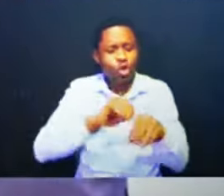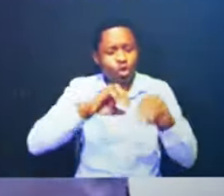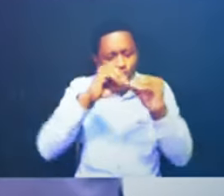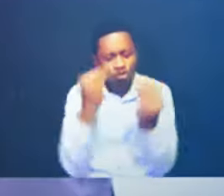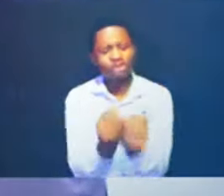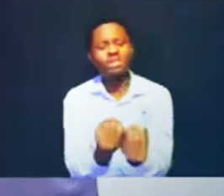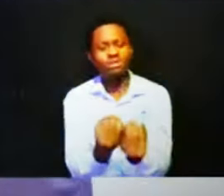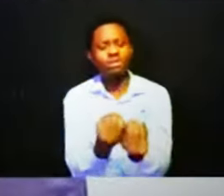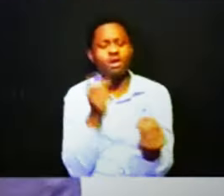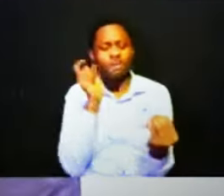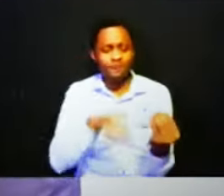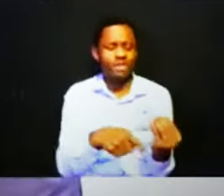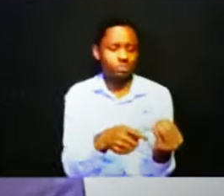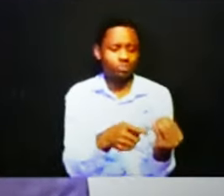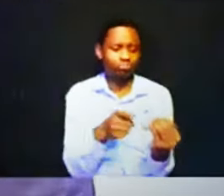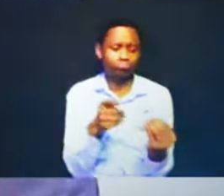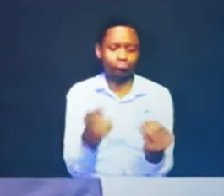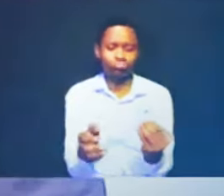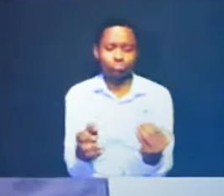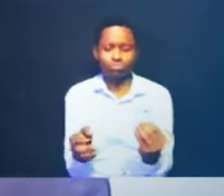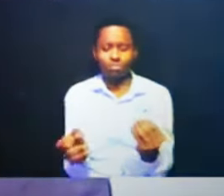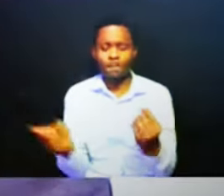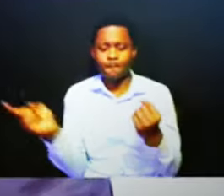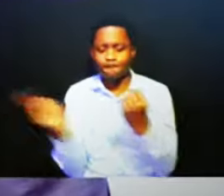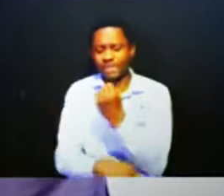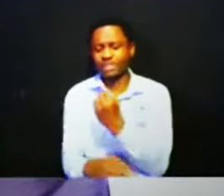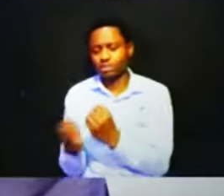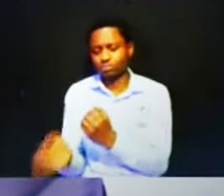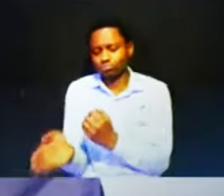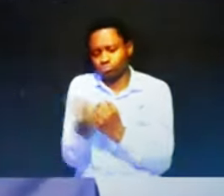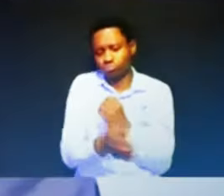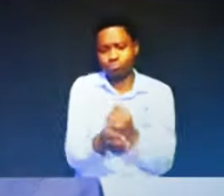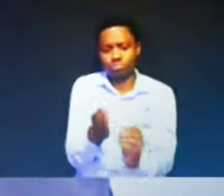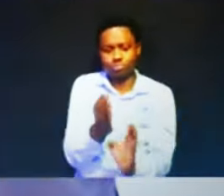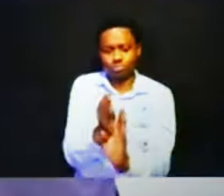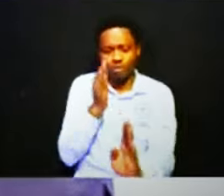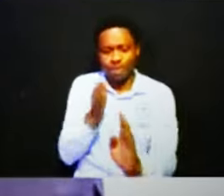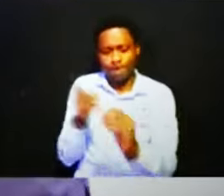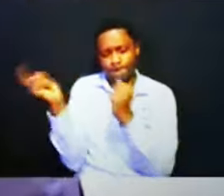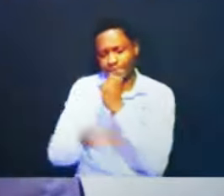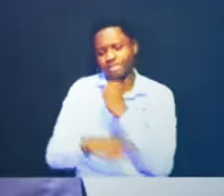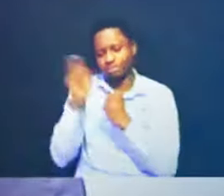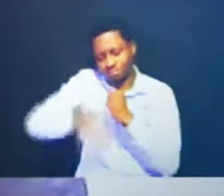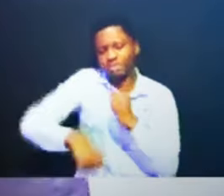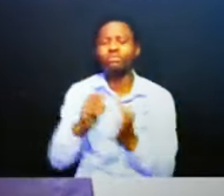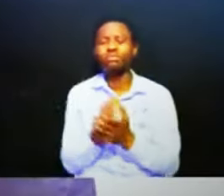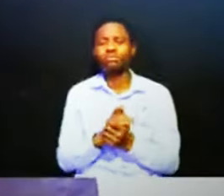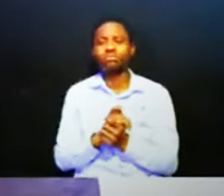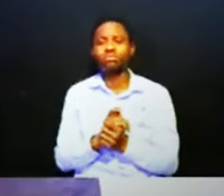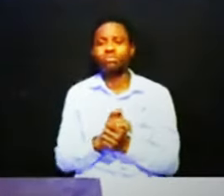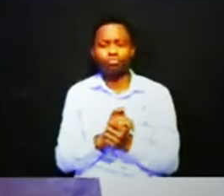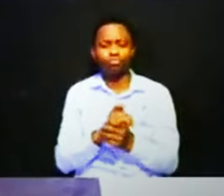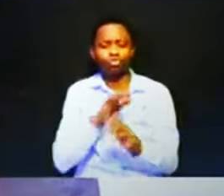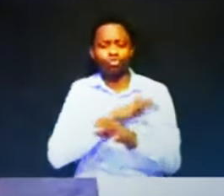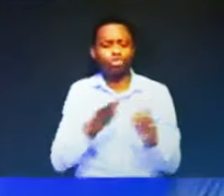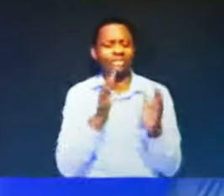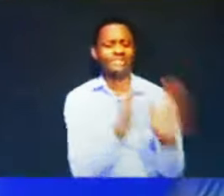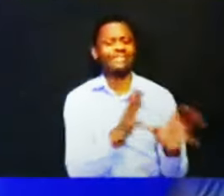You must whip them to line. Ese obo modern sey wo be tritrin won. And then we are saying that why do people shy away